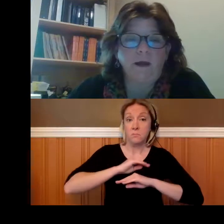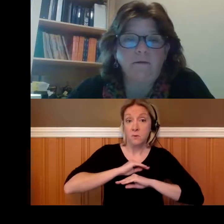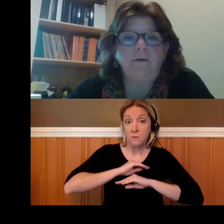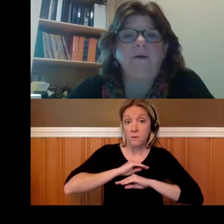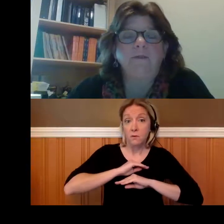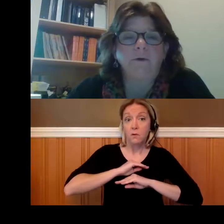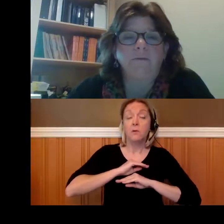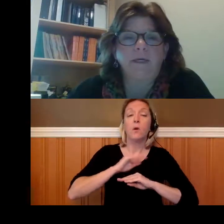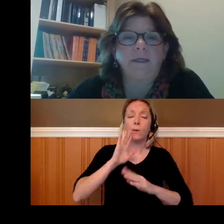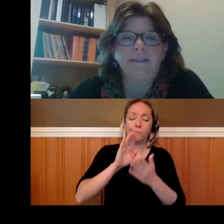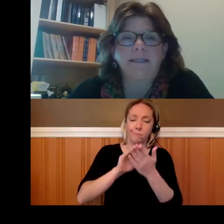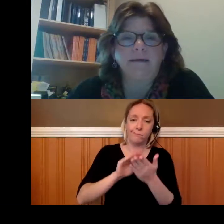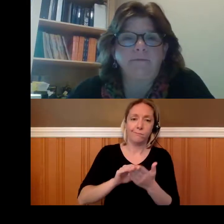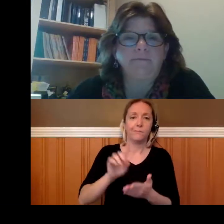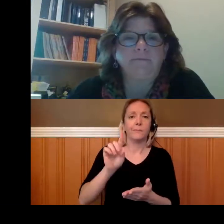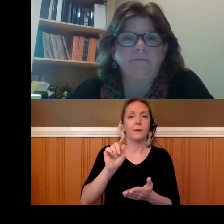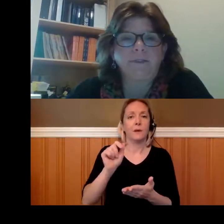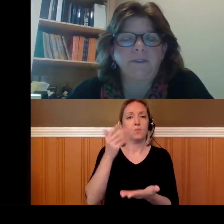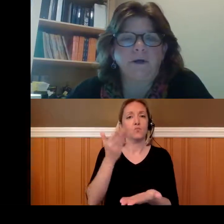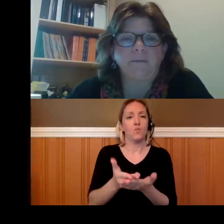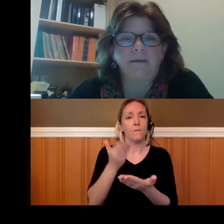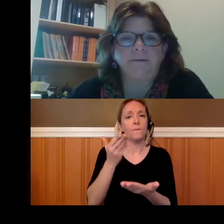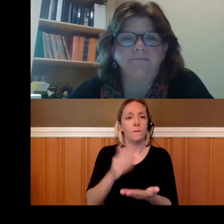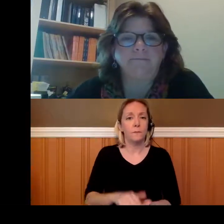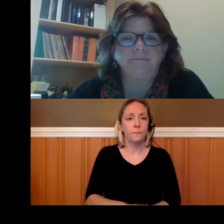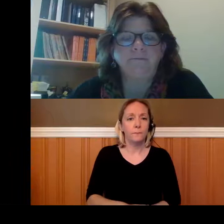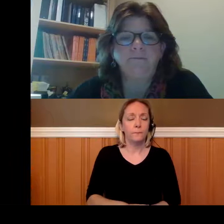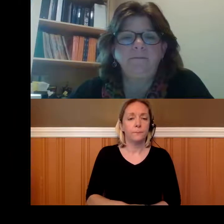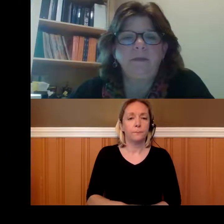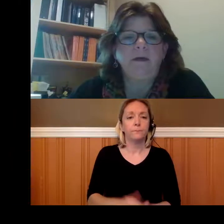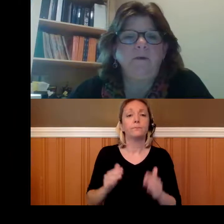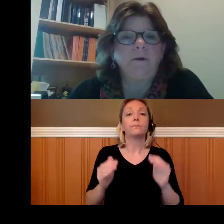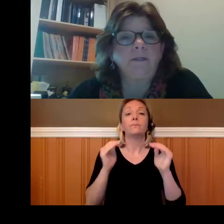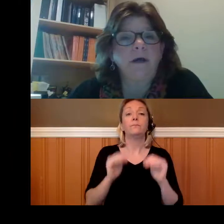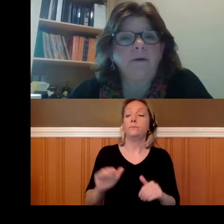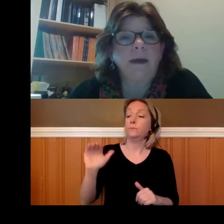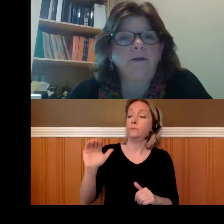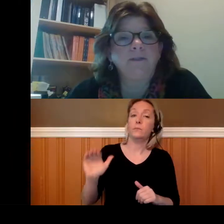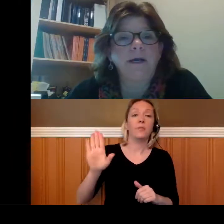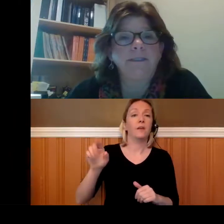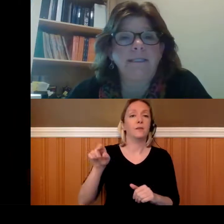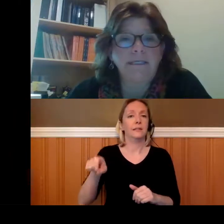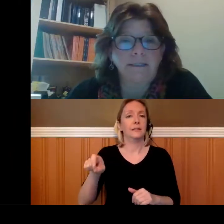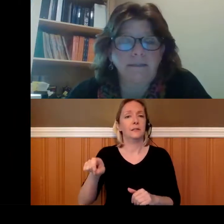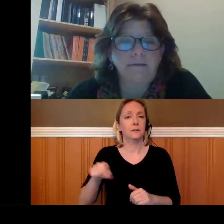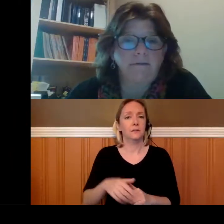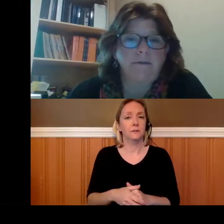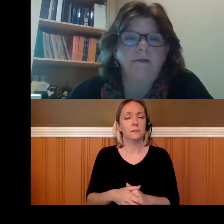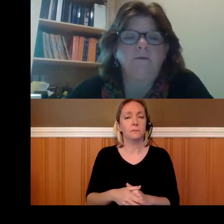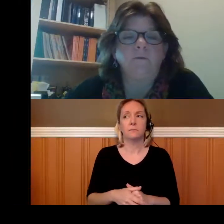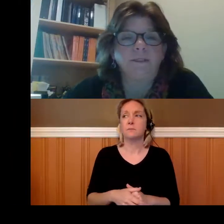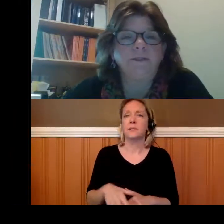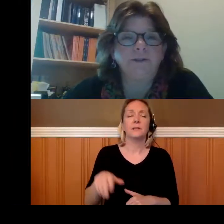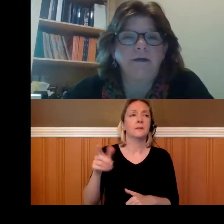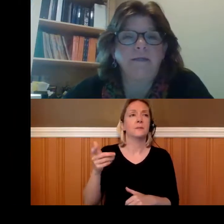going to be collecting data to talk about that. We're going to talk about your child's needs. What does your child